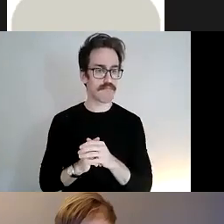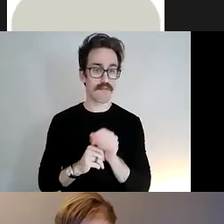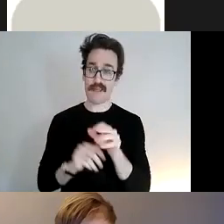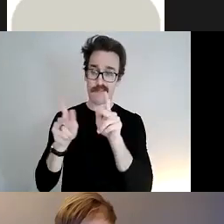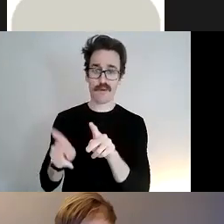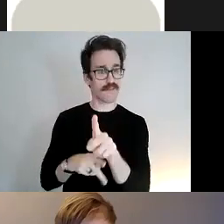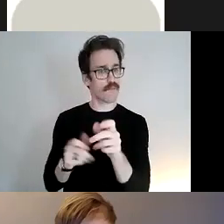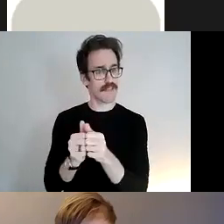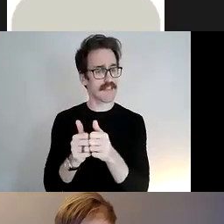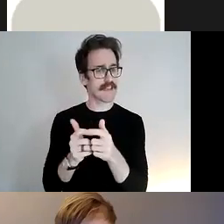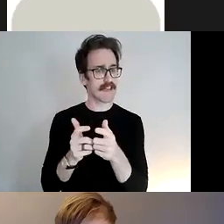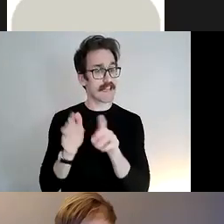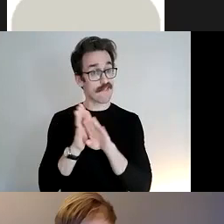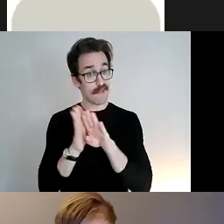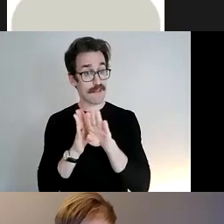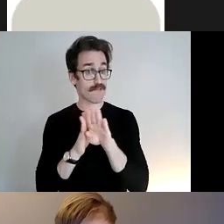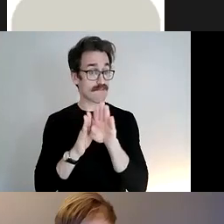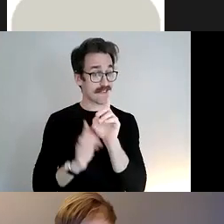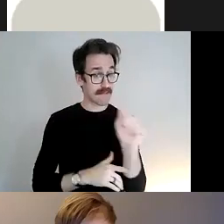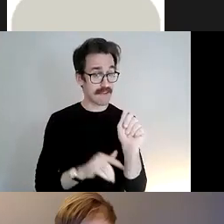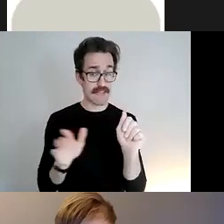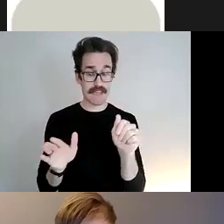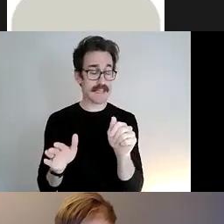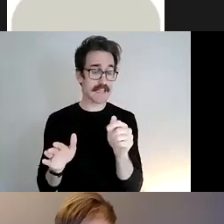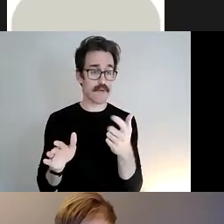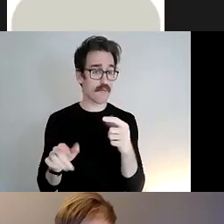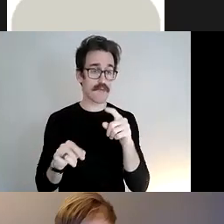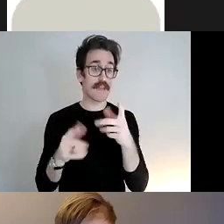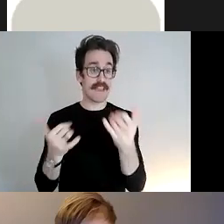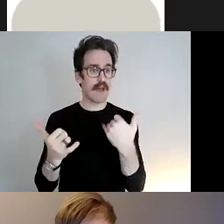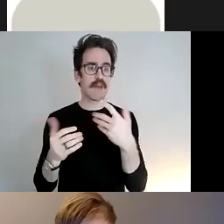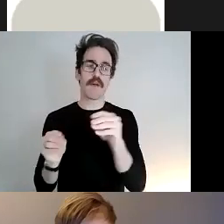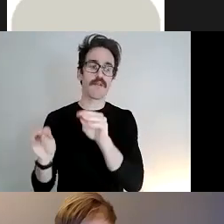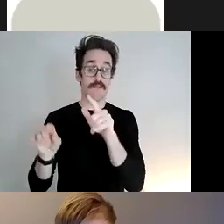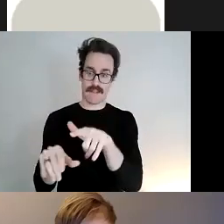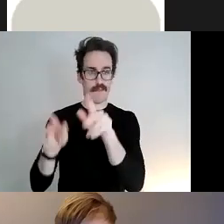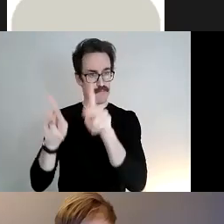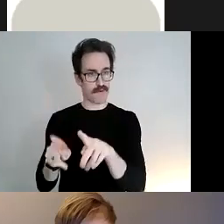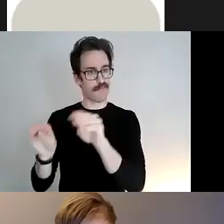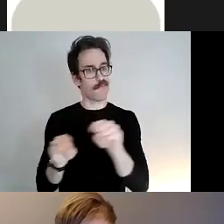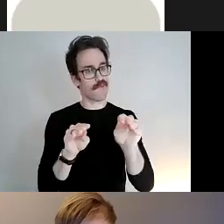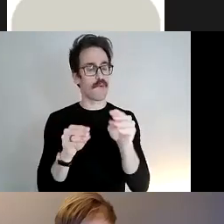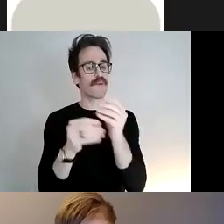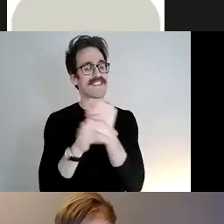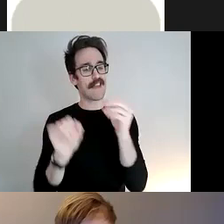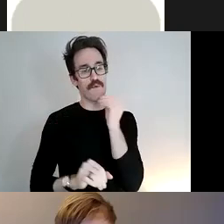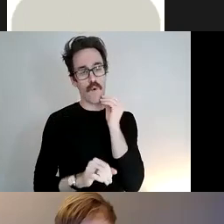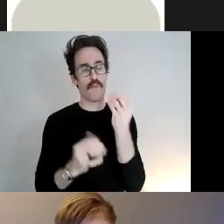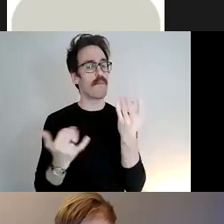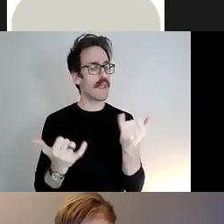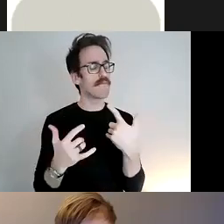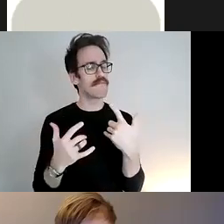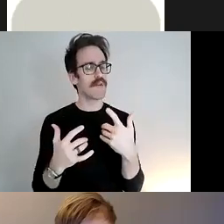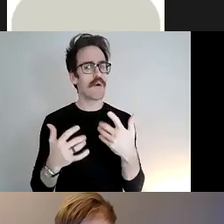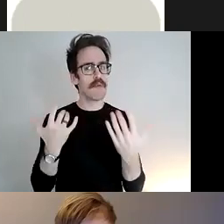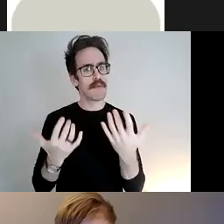disability, other ways were found by the community, and she's much safer now. So sometimes it means, talking with the